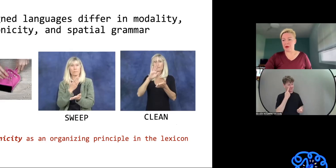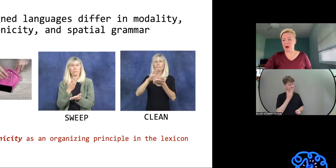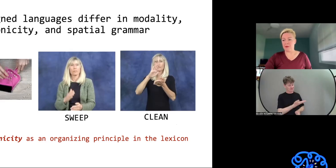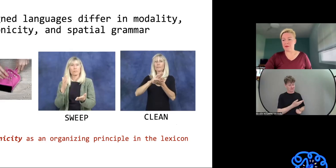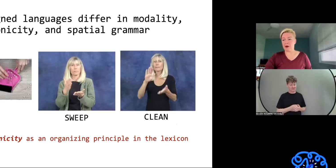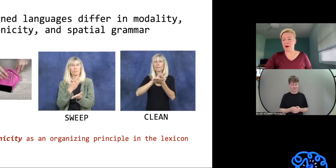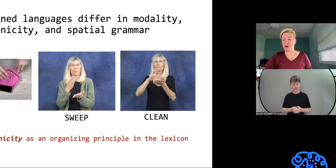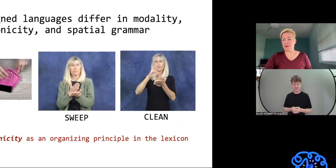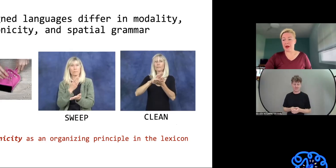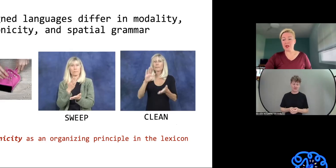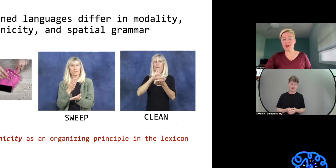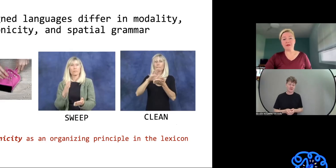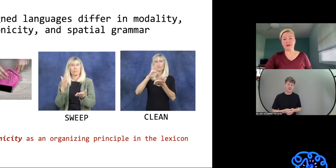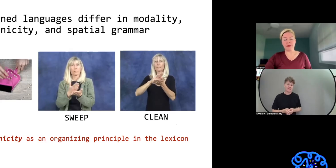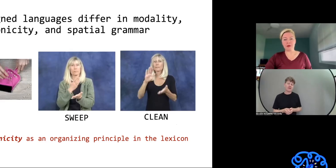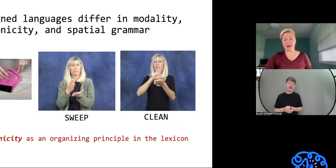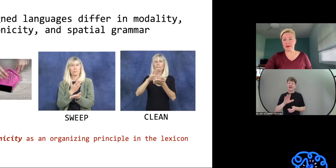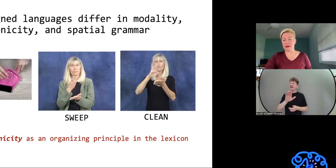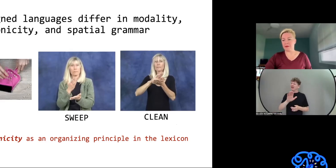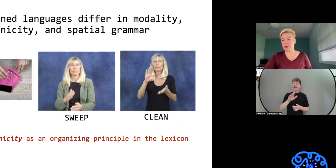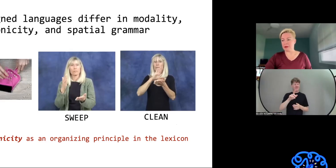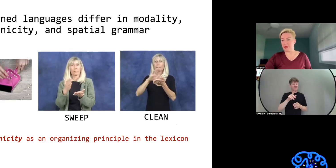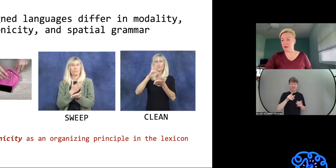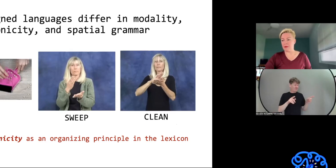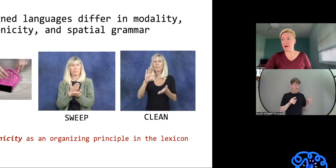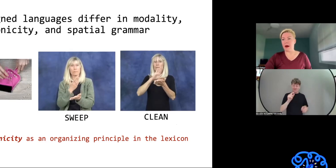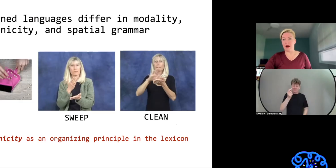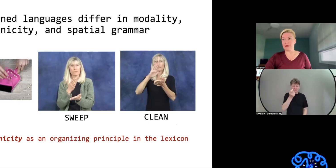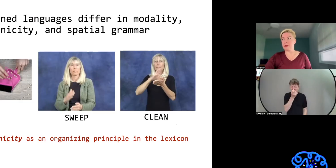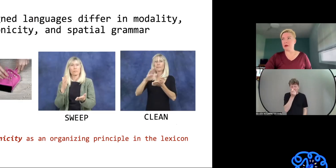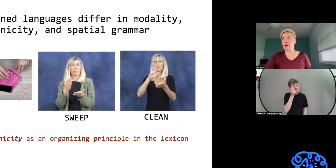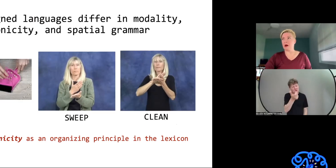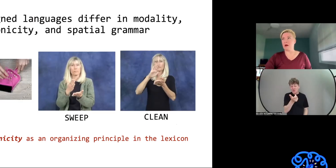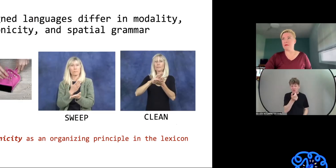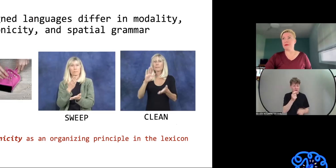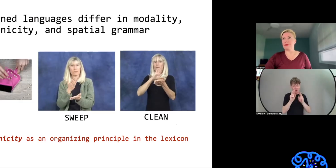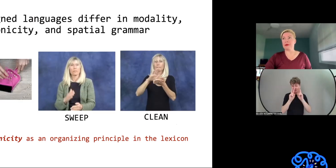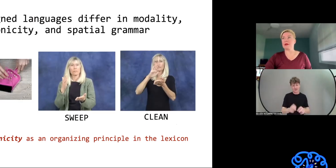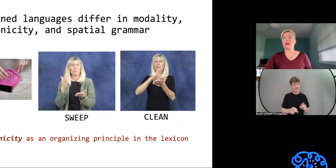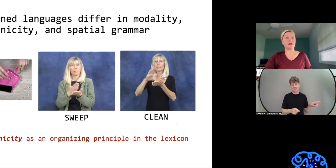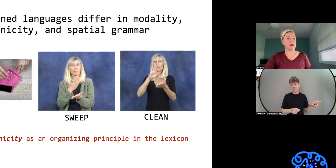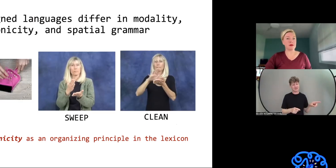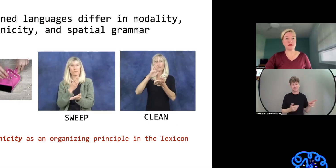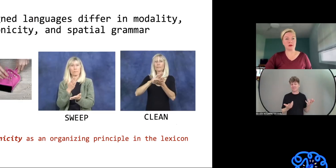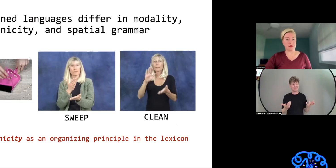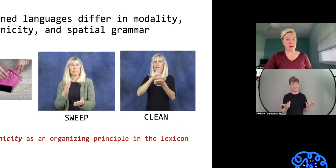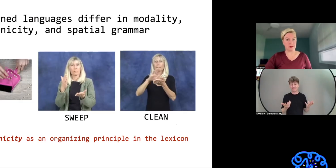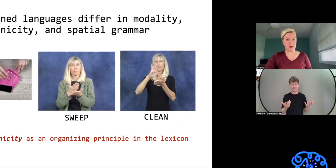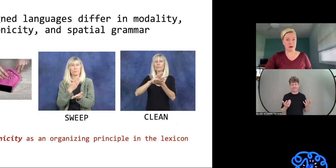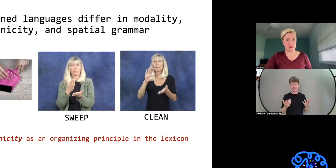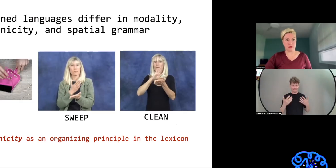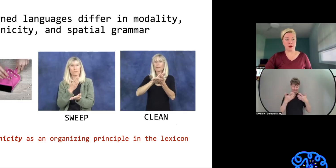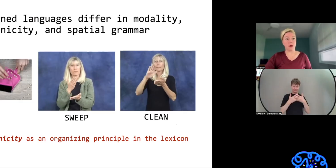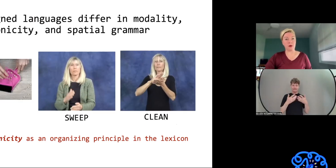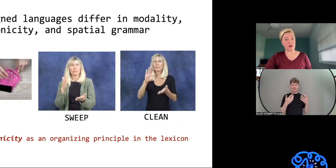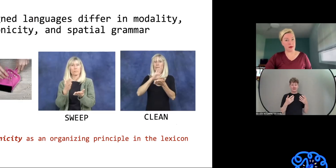There's actually very few studies have looked at these kind of alignments across